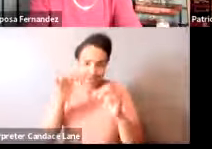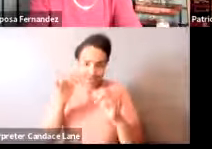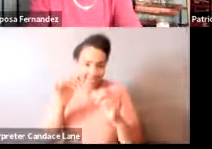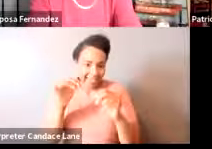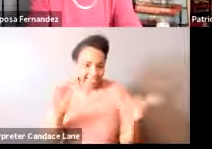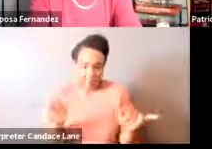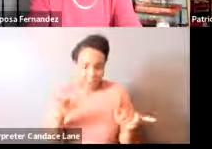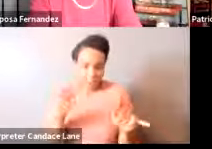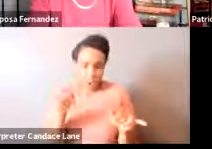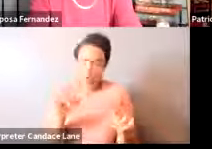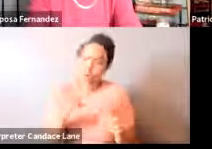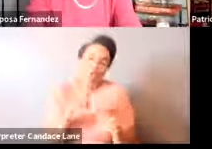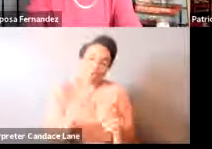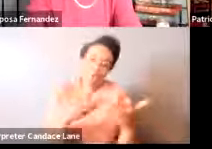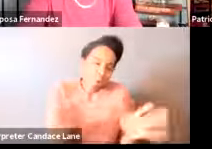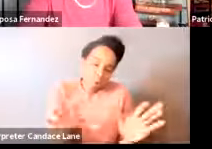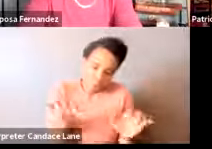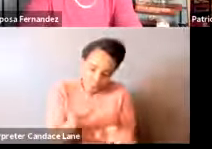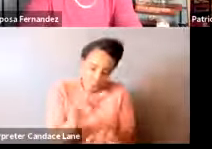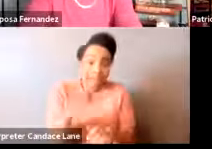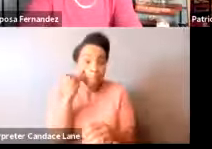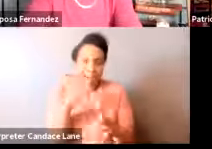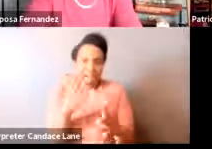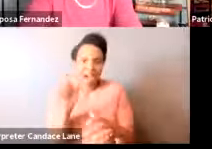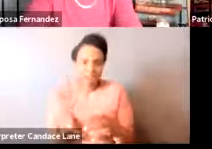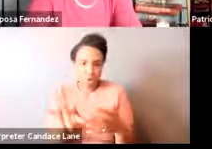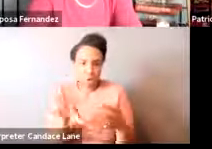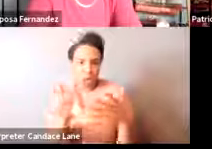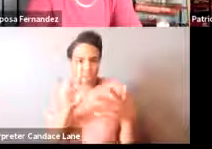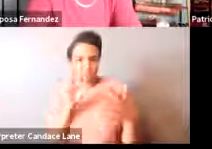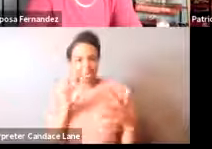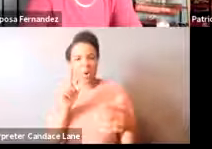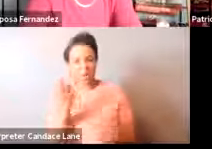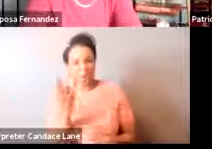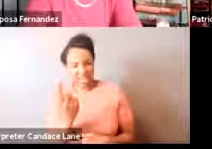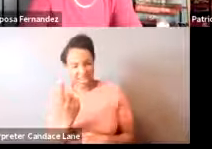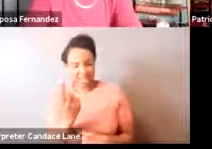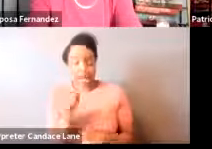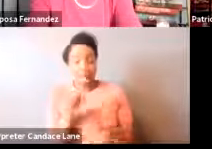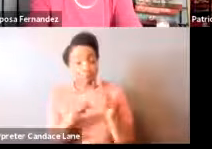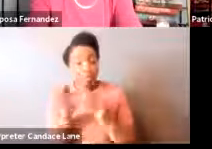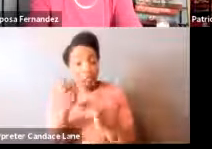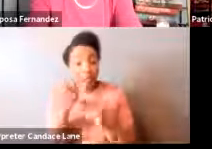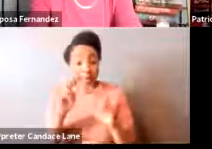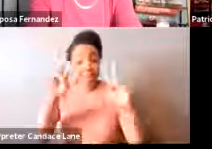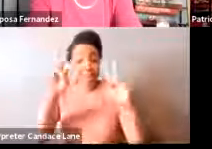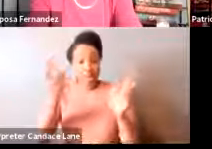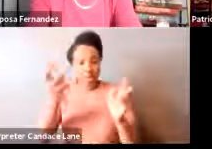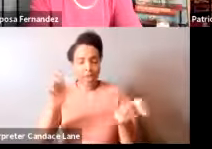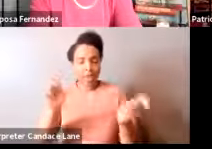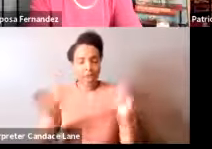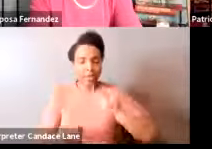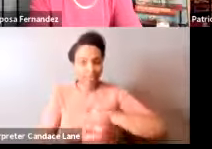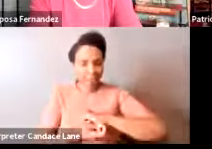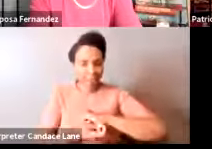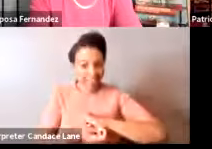what you want to do if you have to choose one, but the subject changed because I